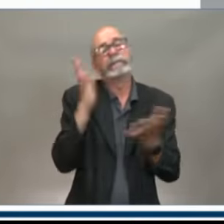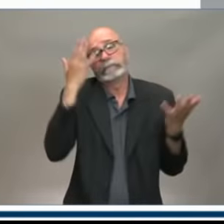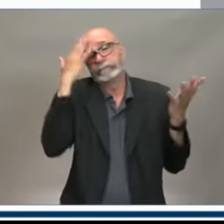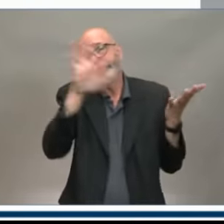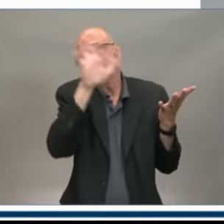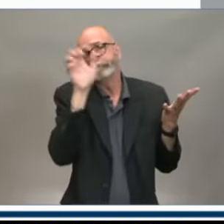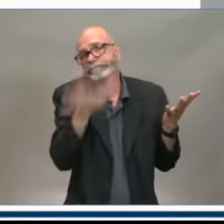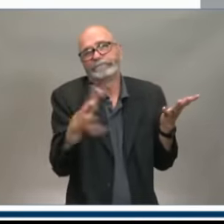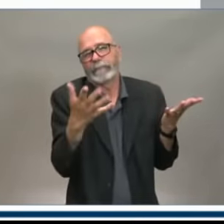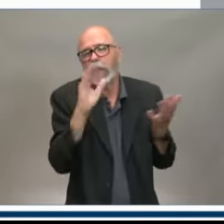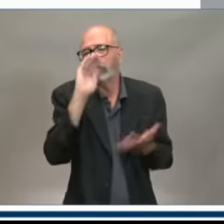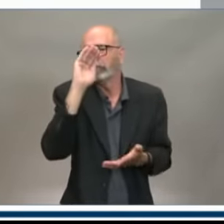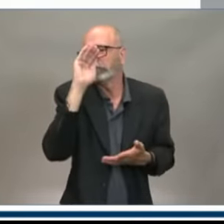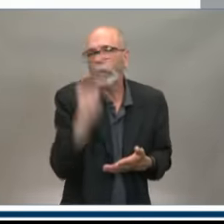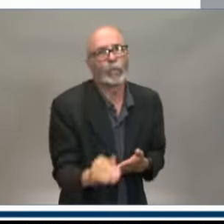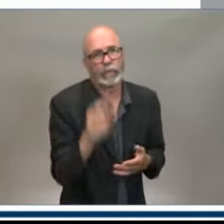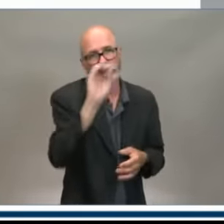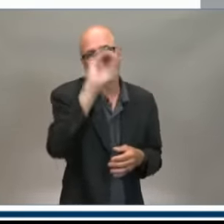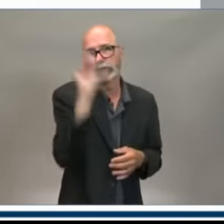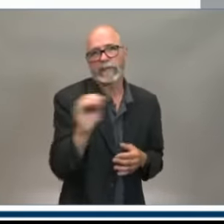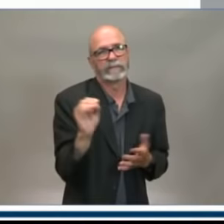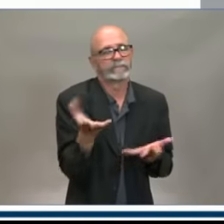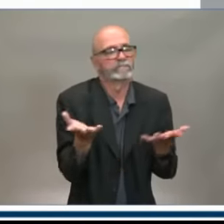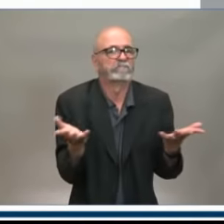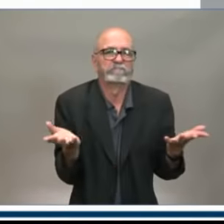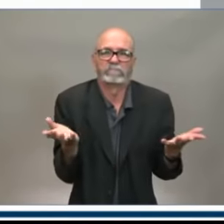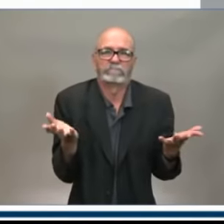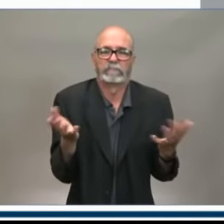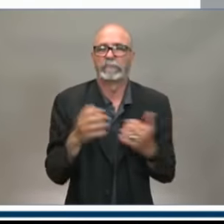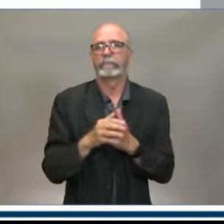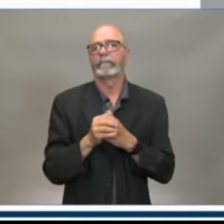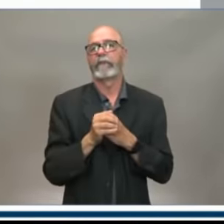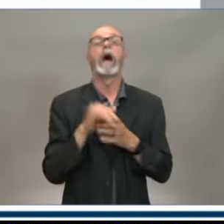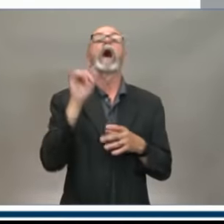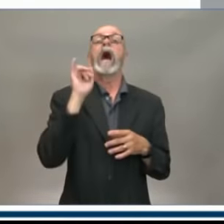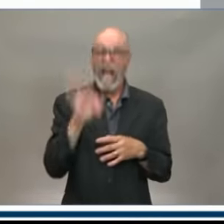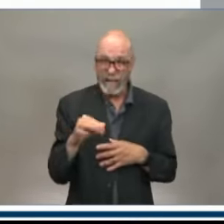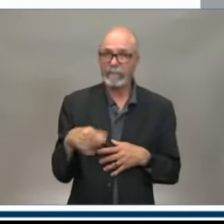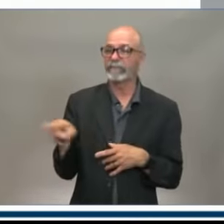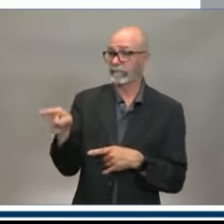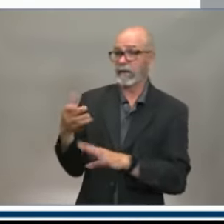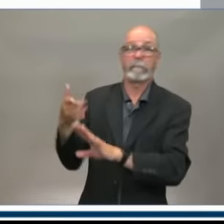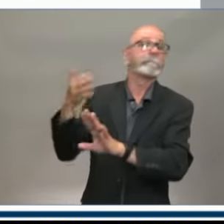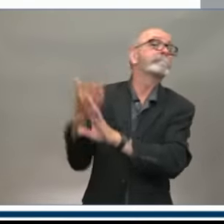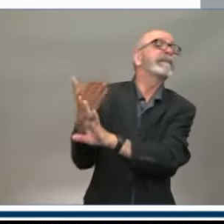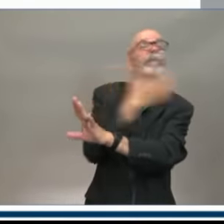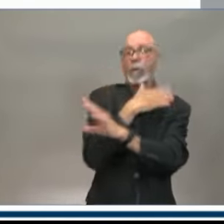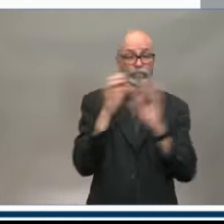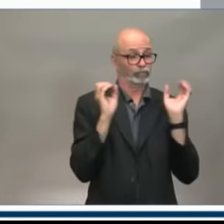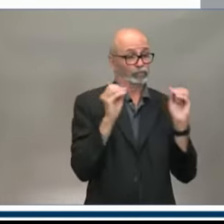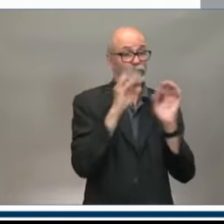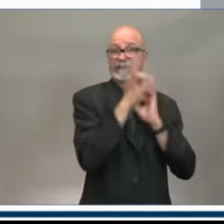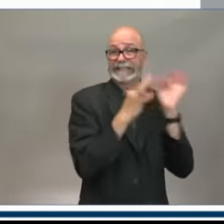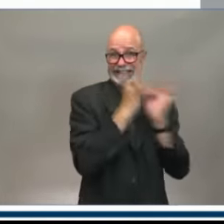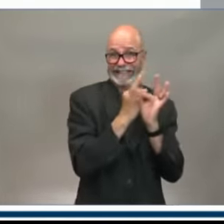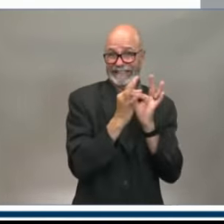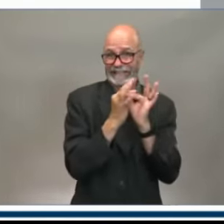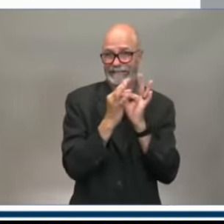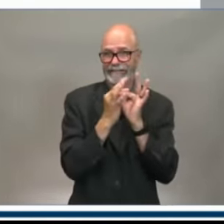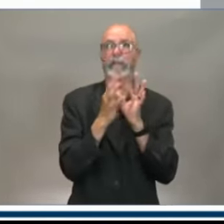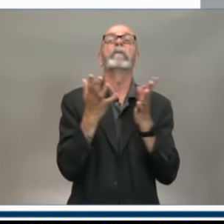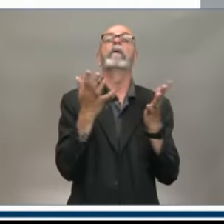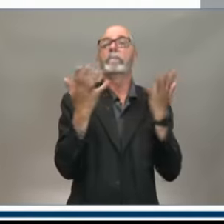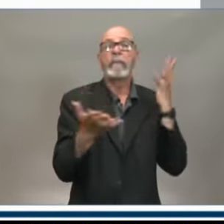on the list. So the lower the probability of having COVID-19 before we even test you makes the test less accurate.